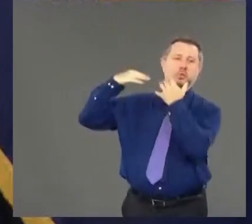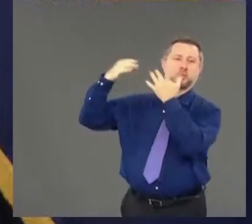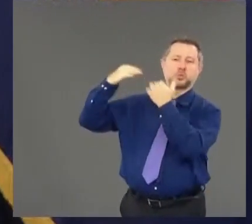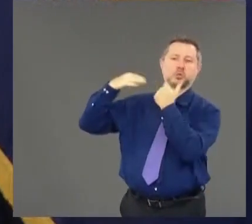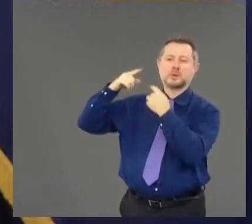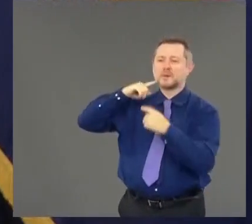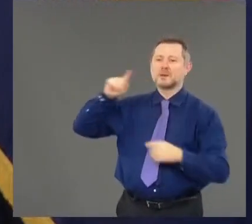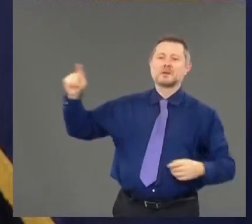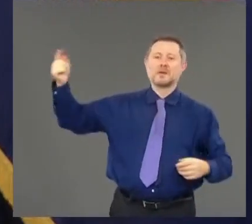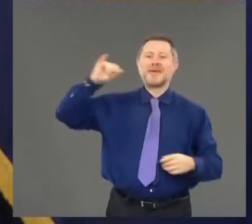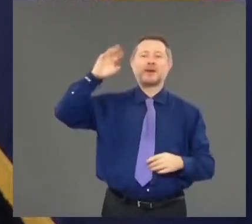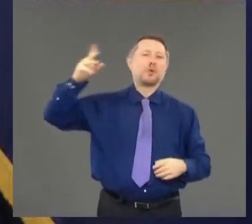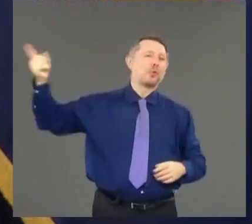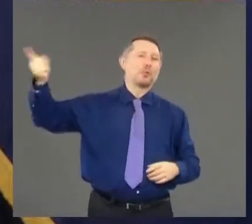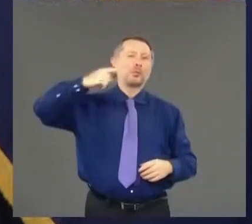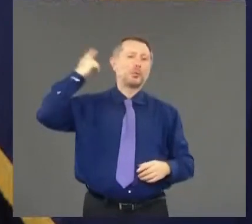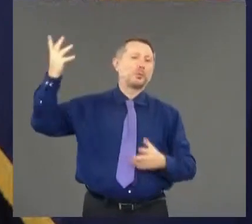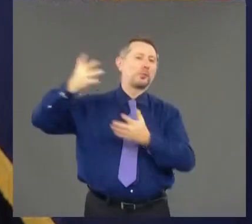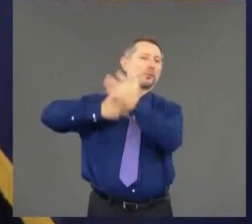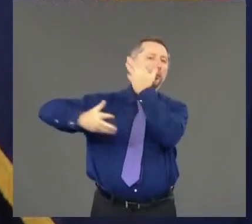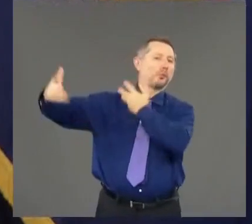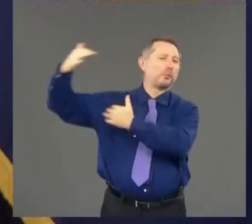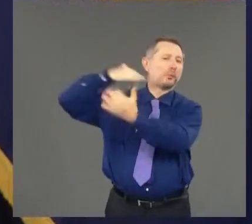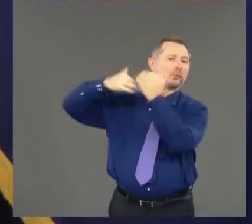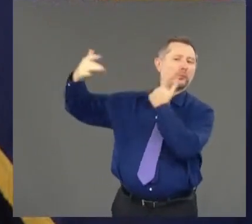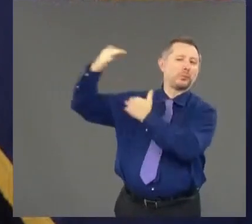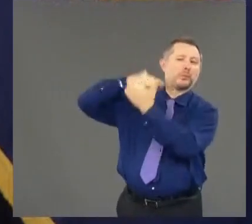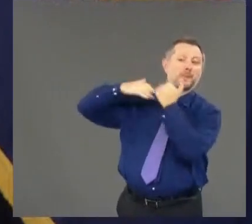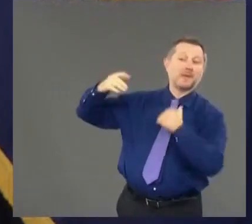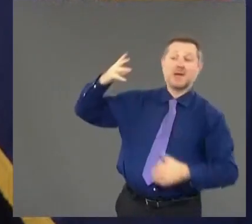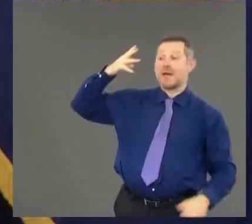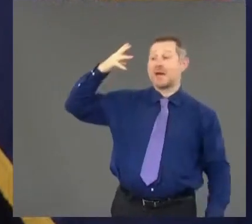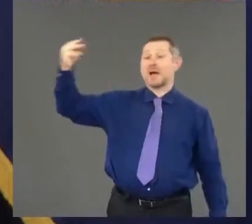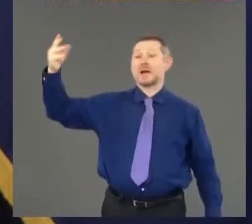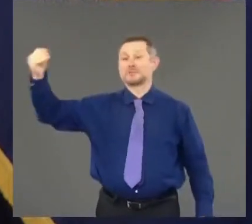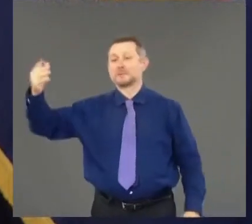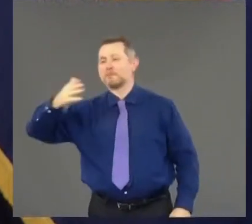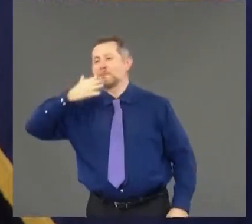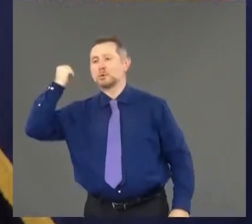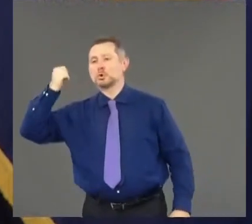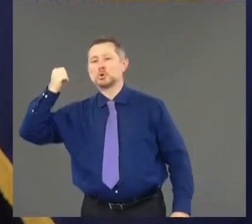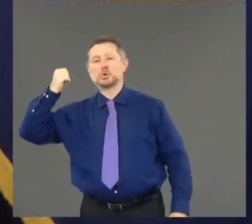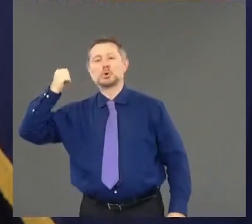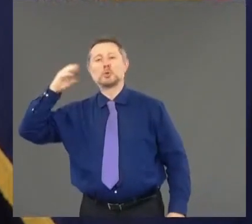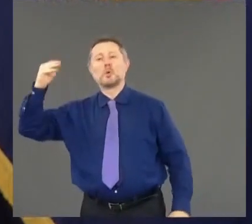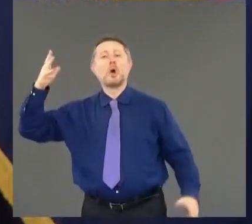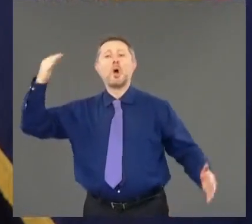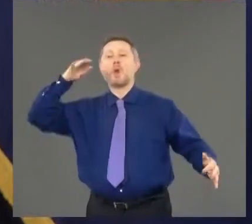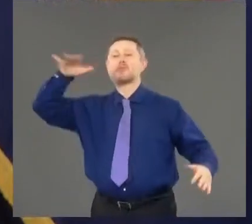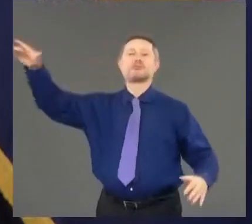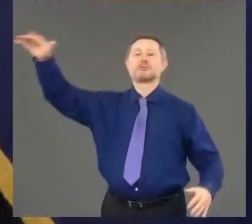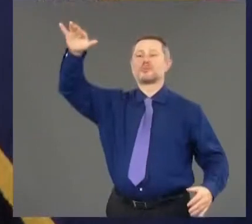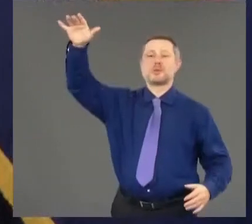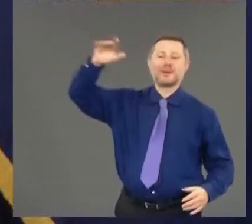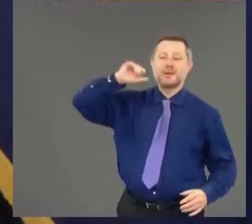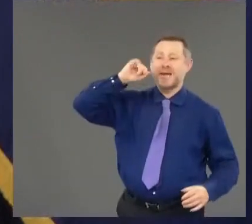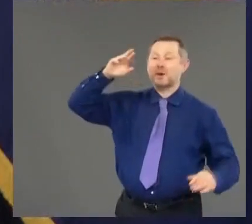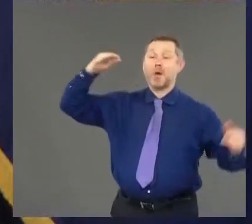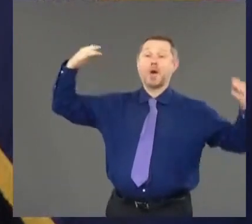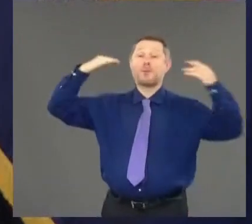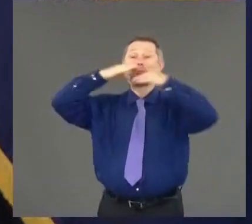air, right? Outside is better. You have more air coming through, moving droplets,